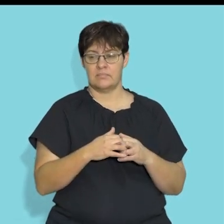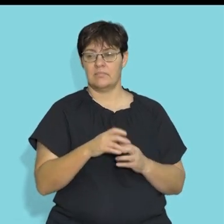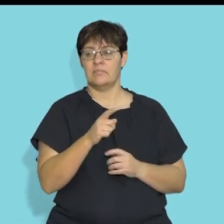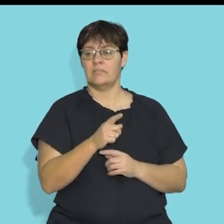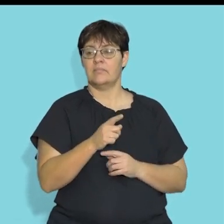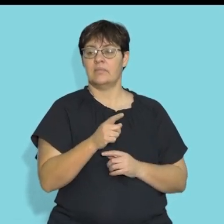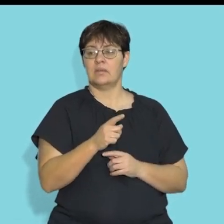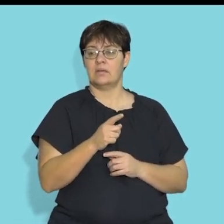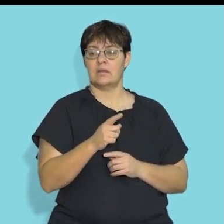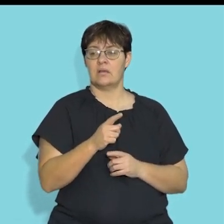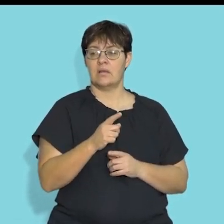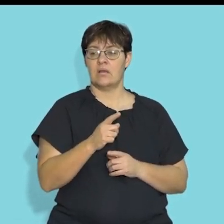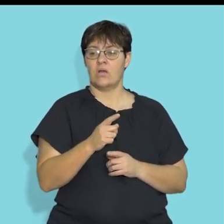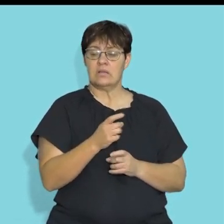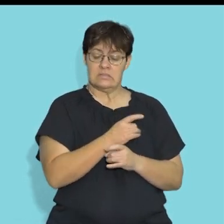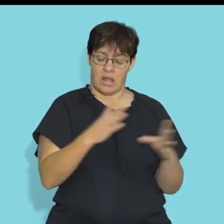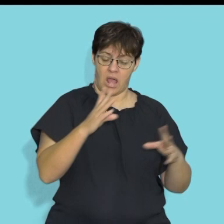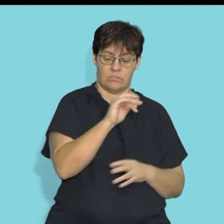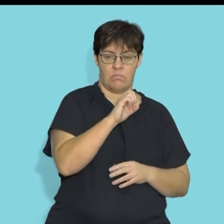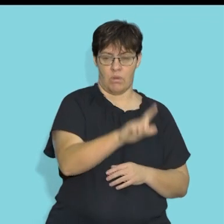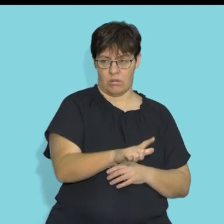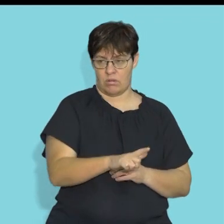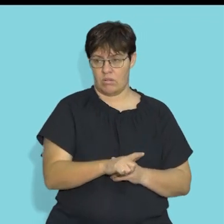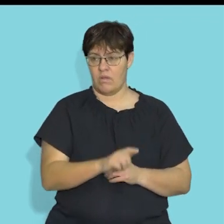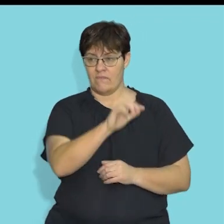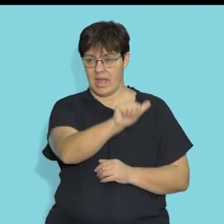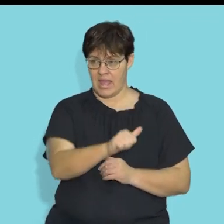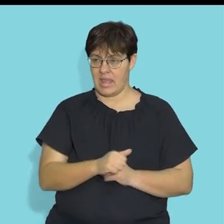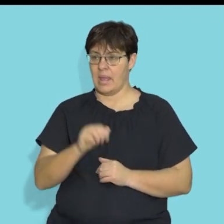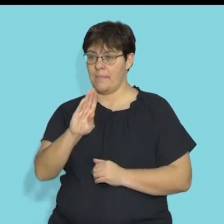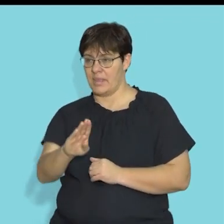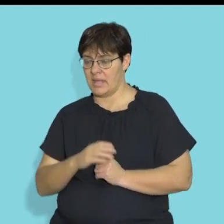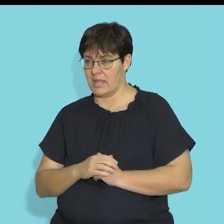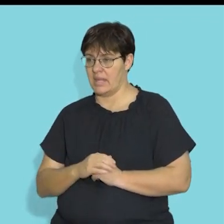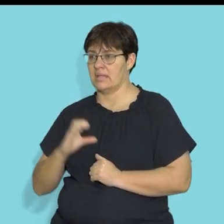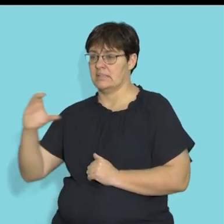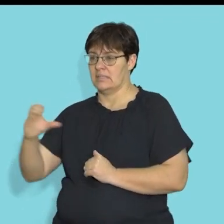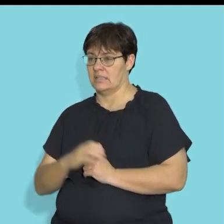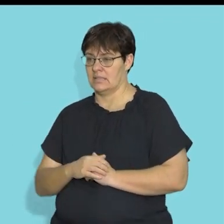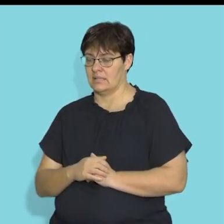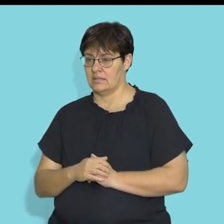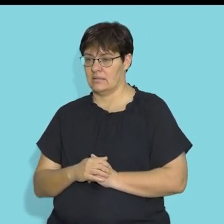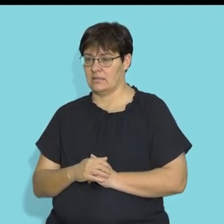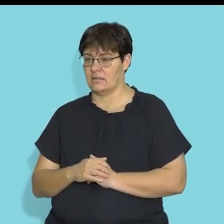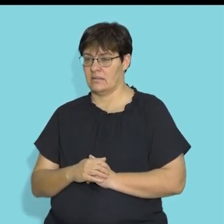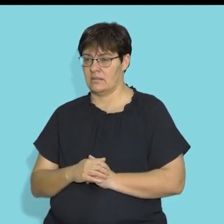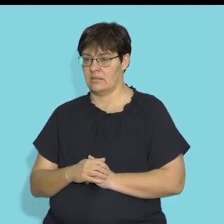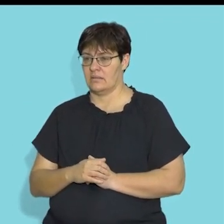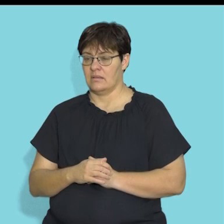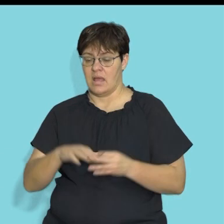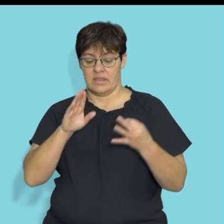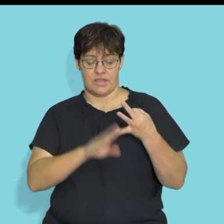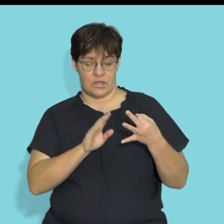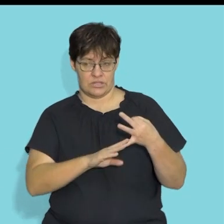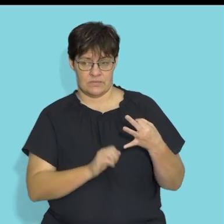table, is for the initial mole of my A, my B, and my C. The